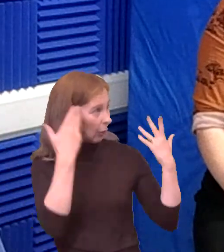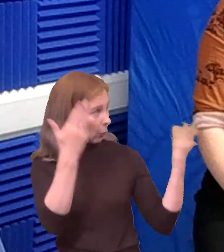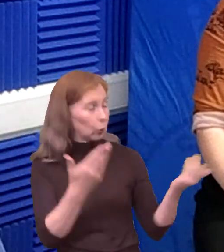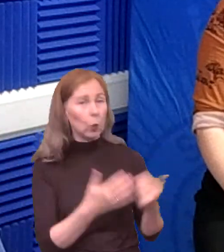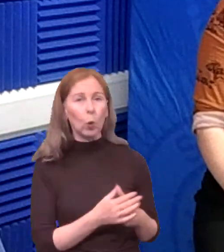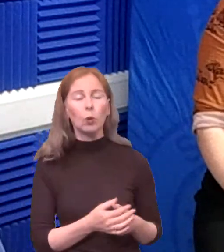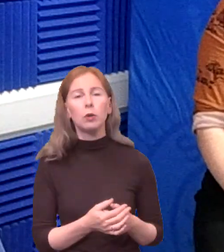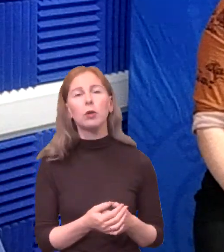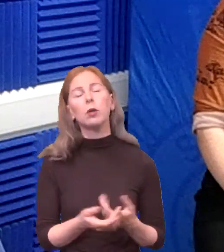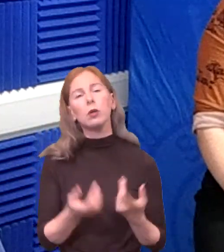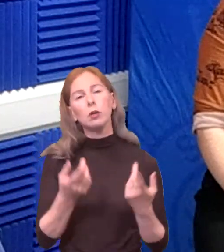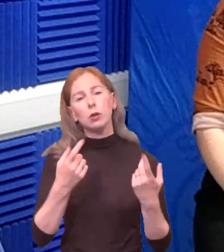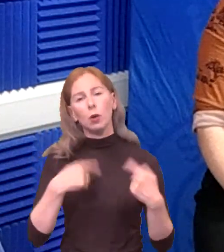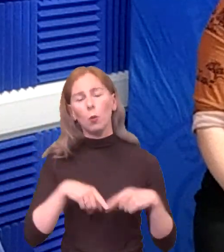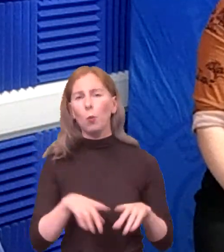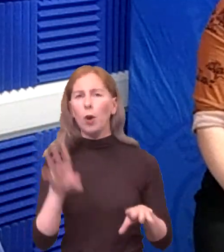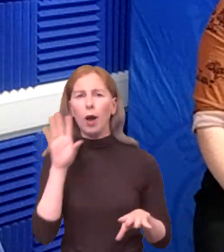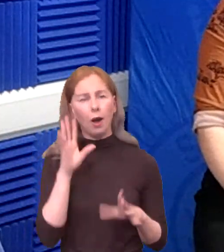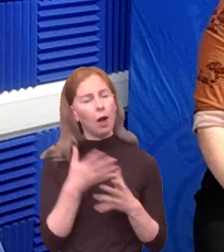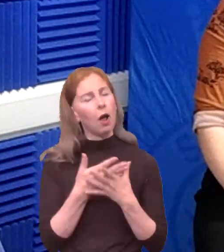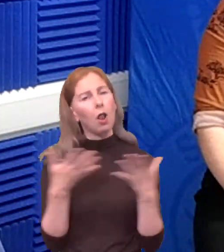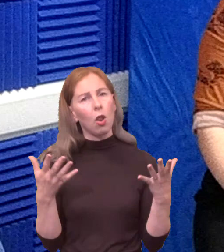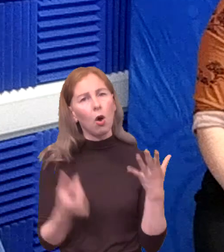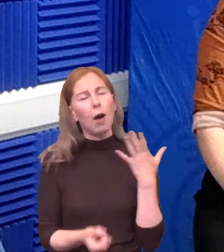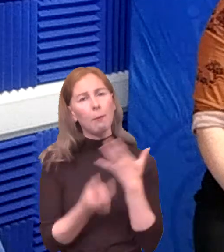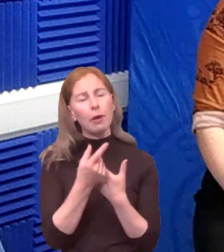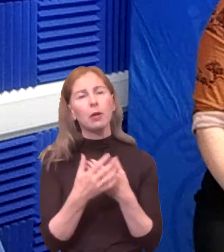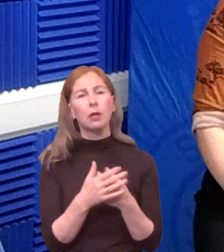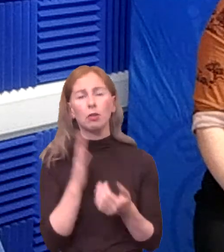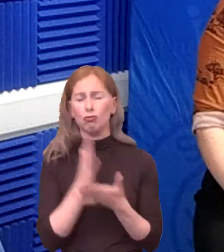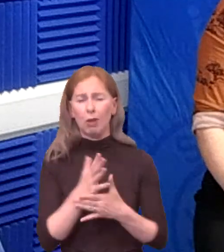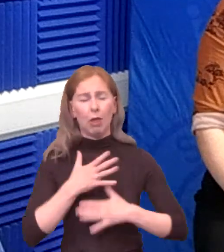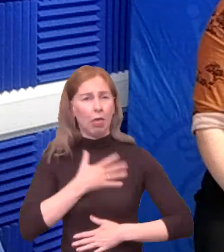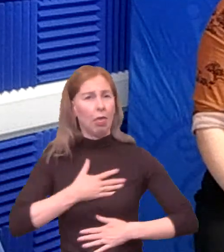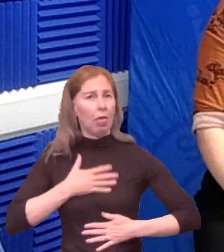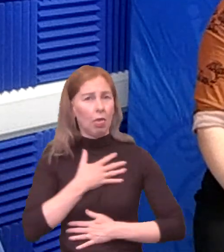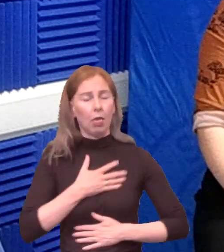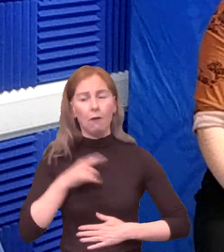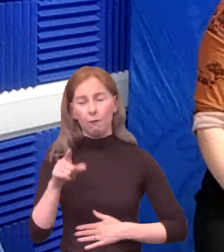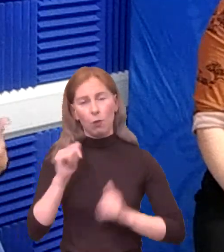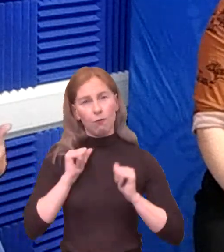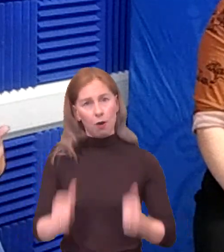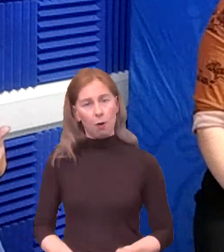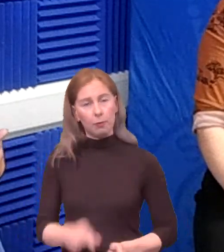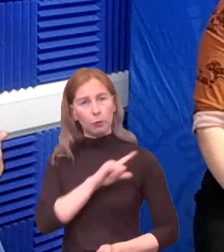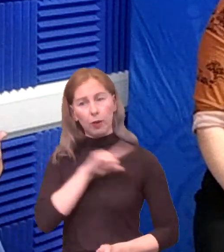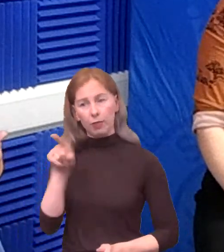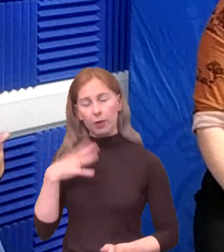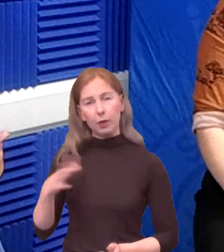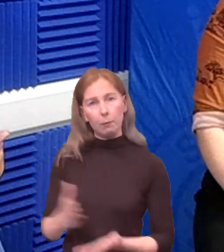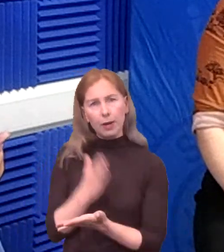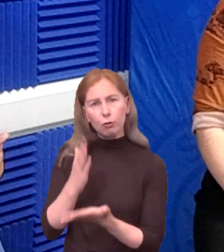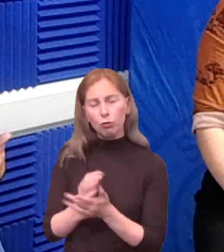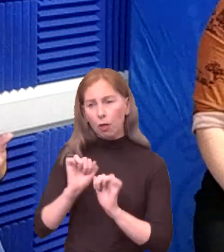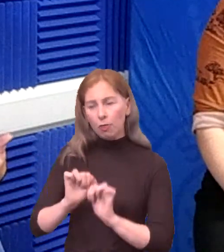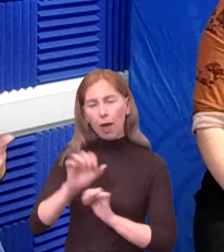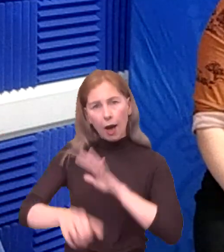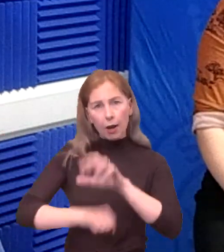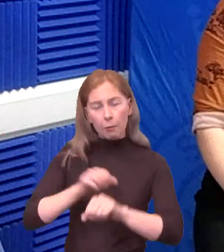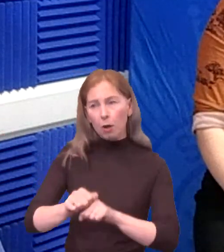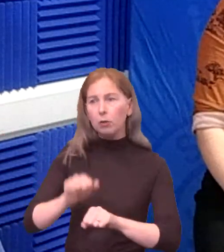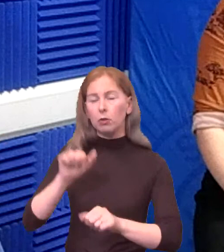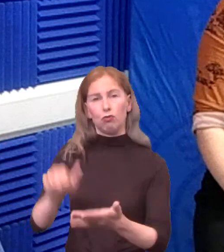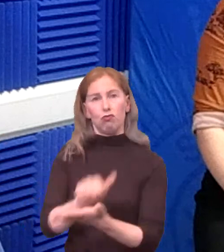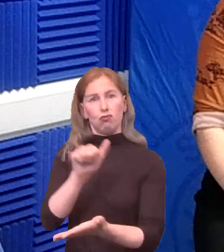recent years, but we do hear about it happening, and it is really distressing for farmers, because they want to make sure their animals have the best quality of